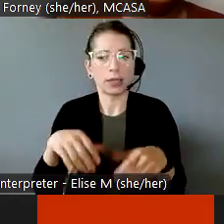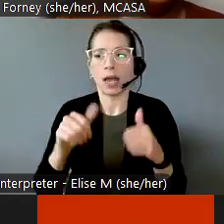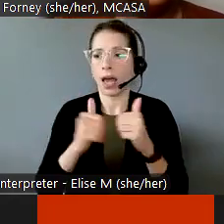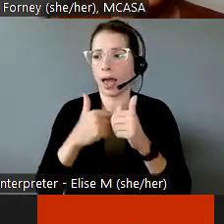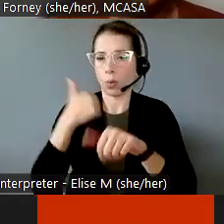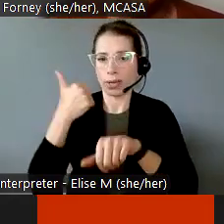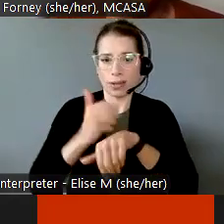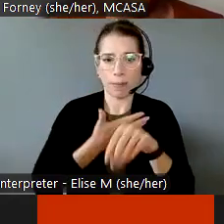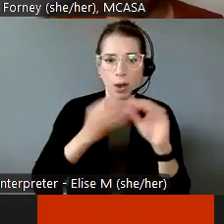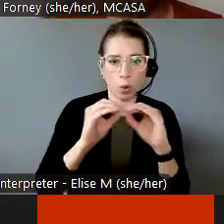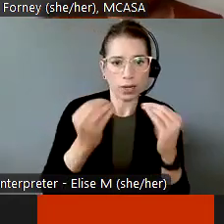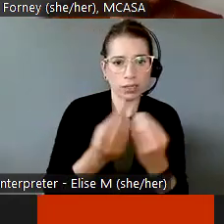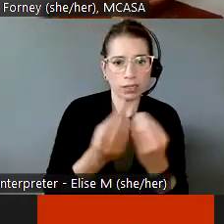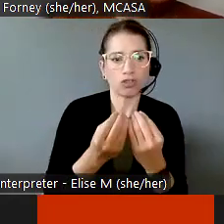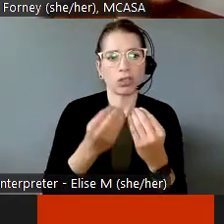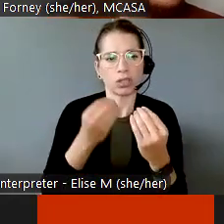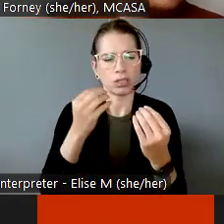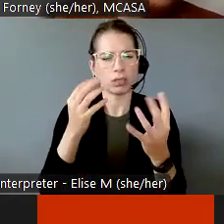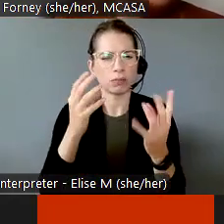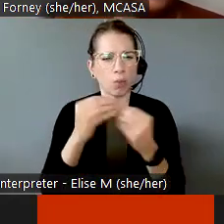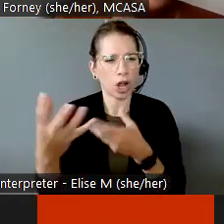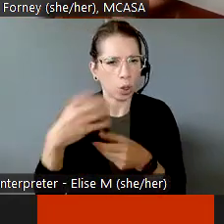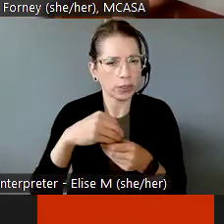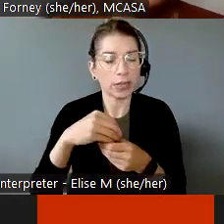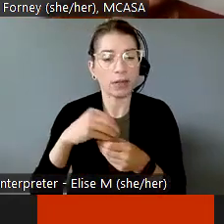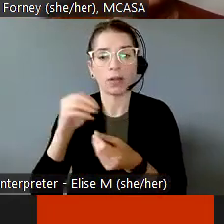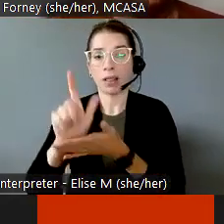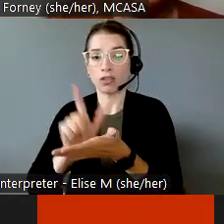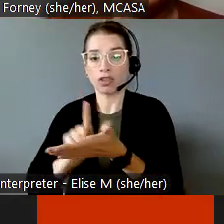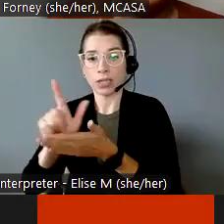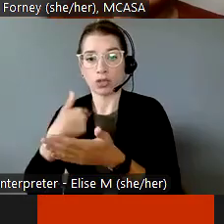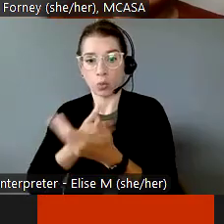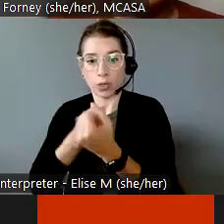up our organizations, in the legislation that we back.